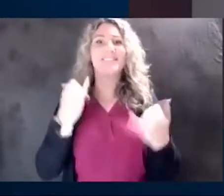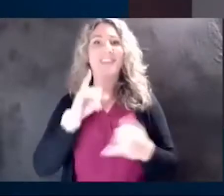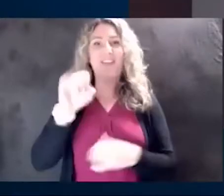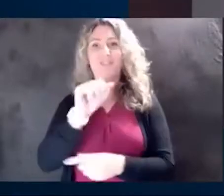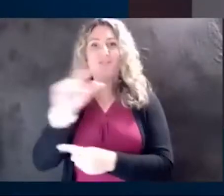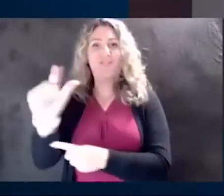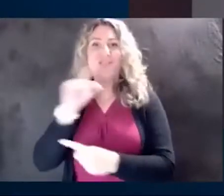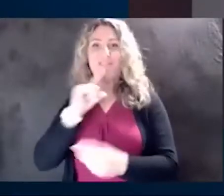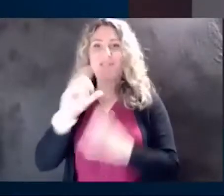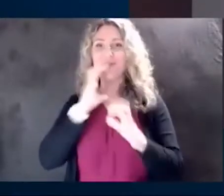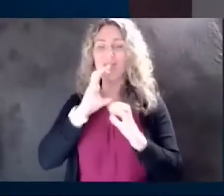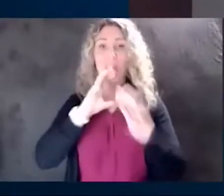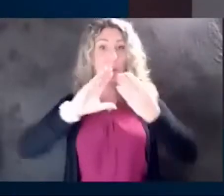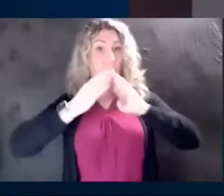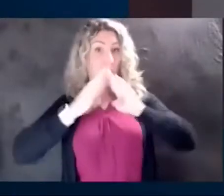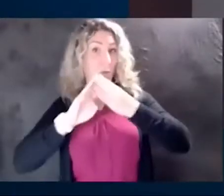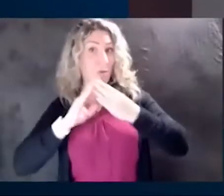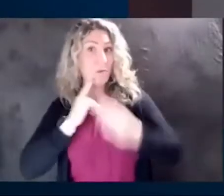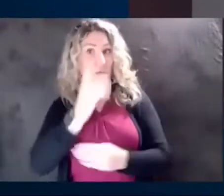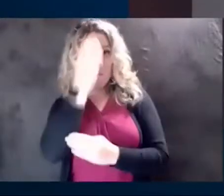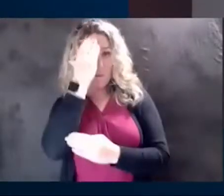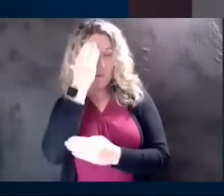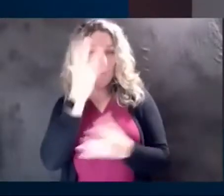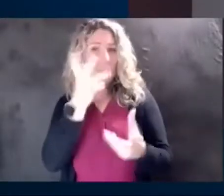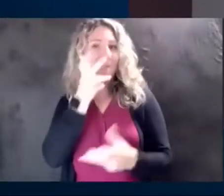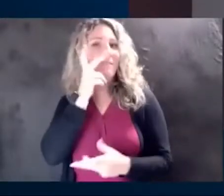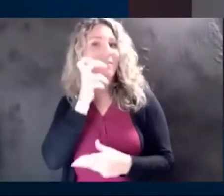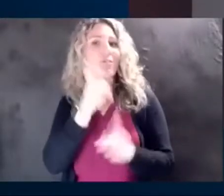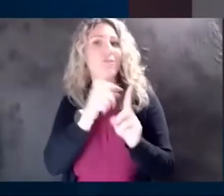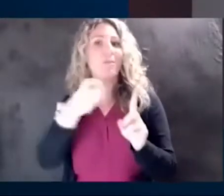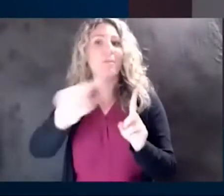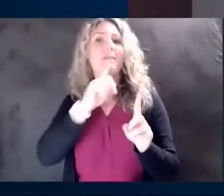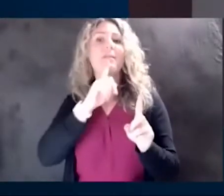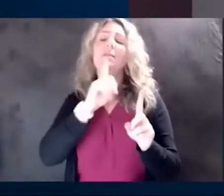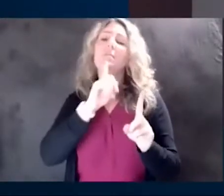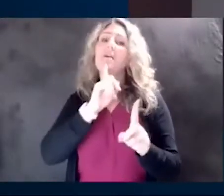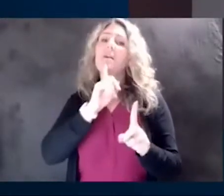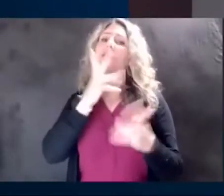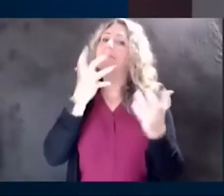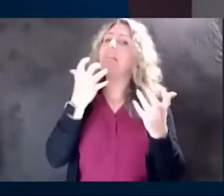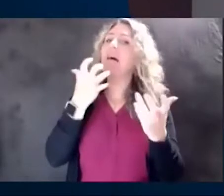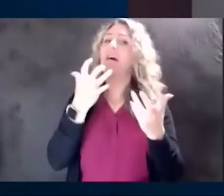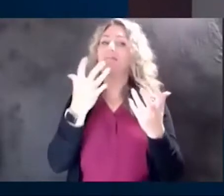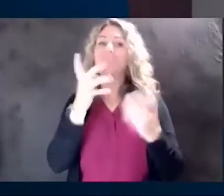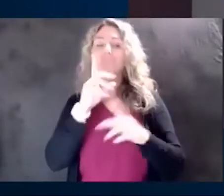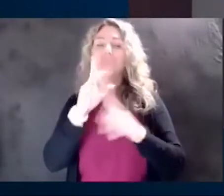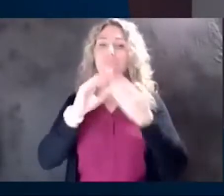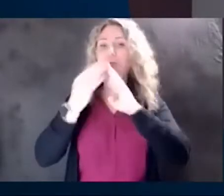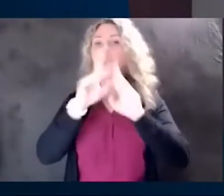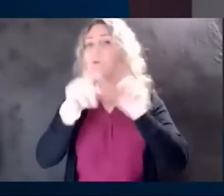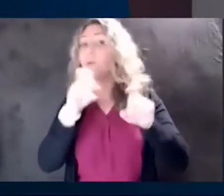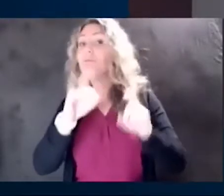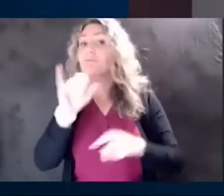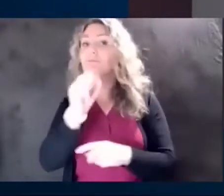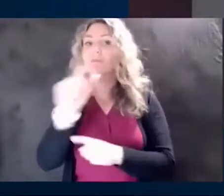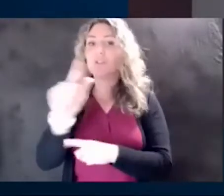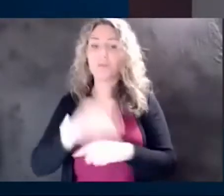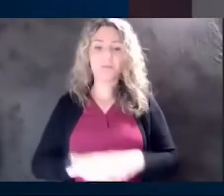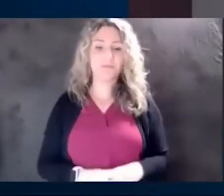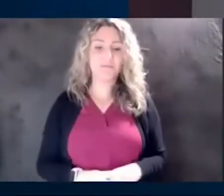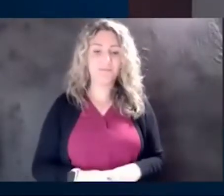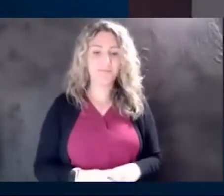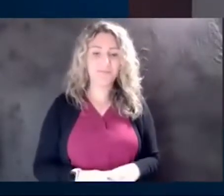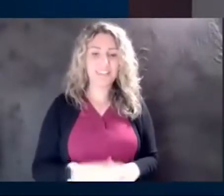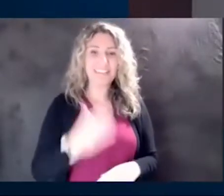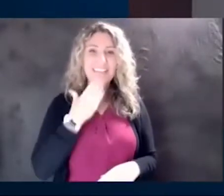our community, we want to hear from them. So let's jump in with our community questions this morning. Jill? Well, thanks, Jess. Betty did